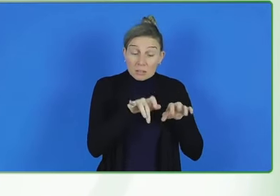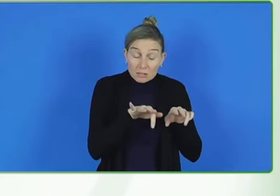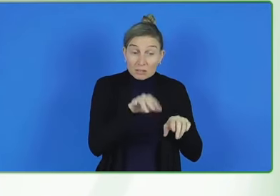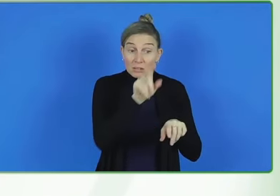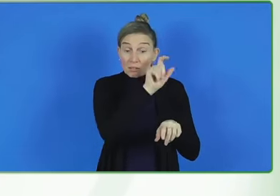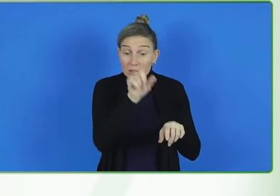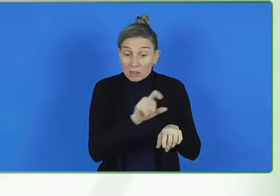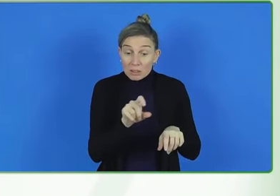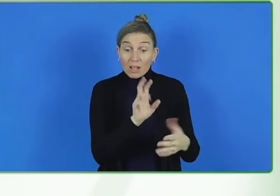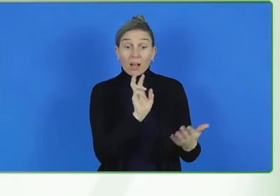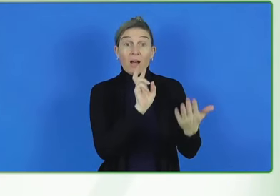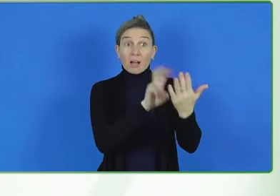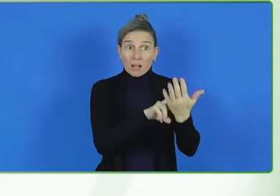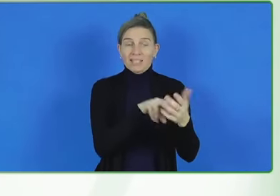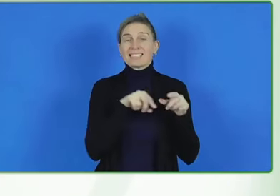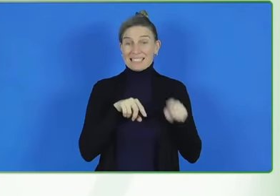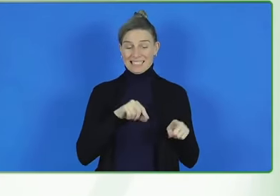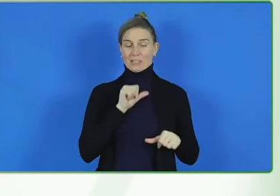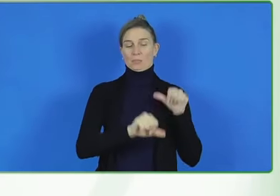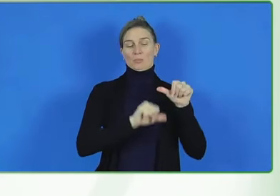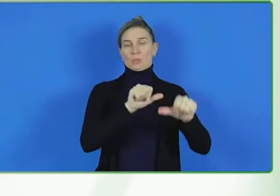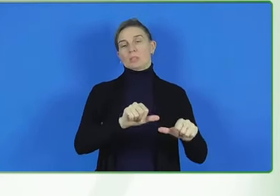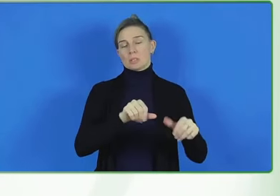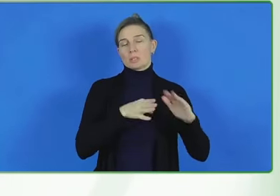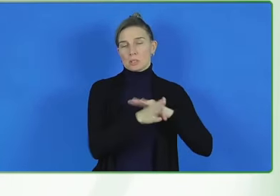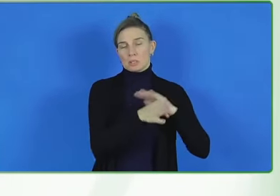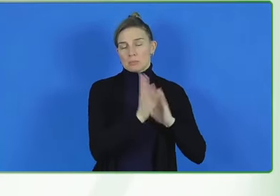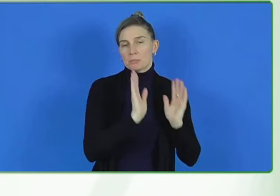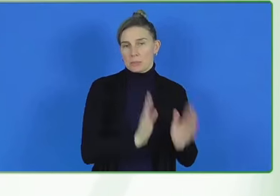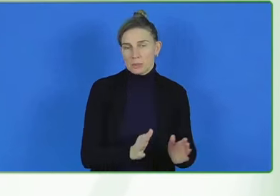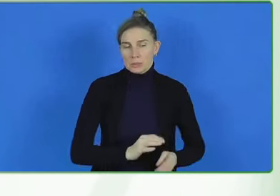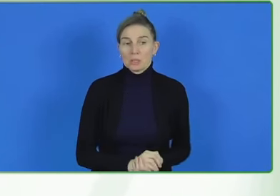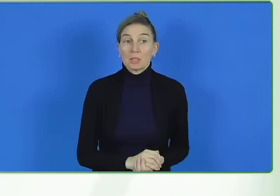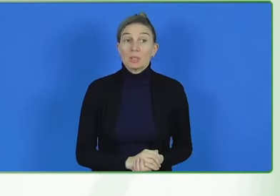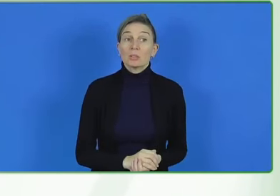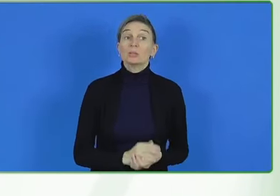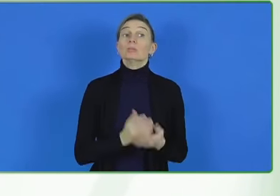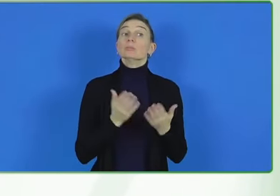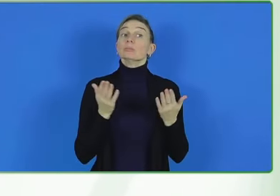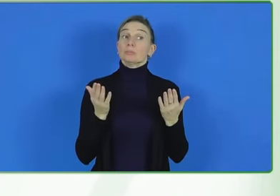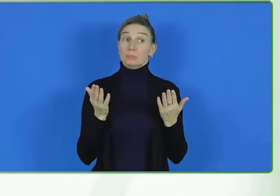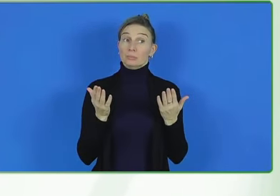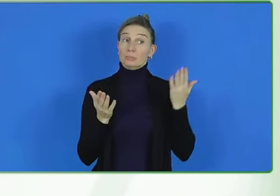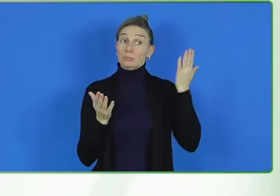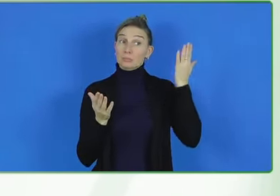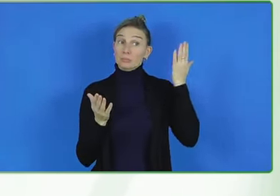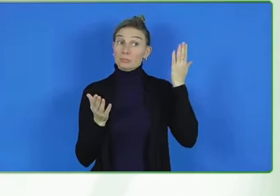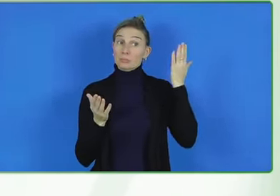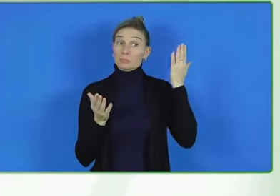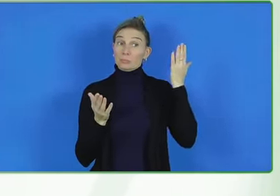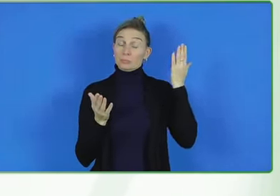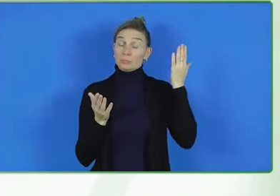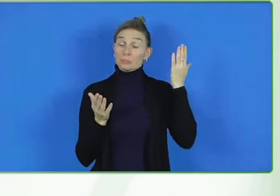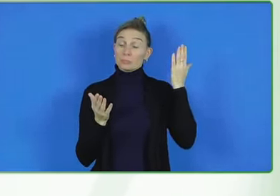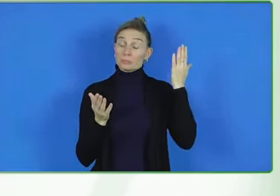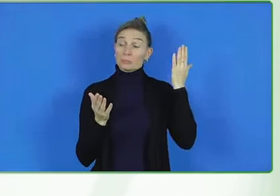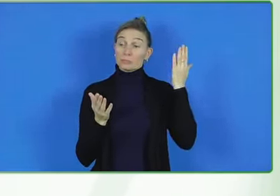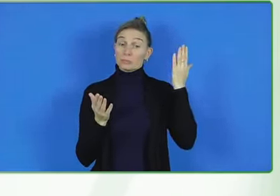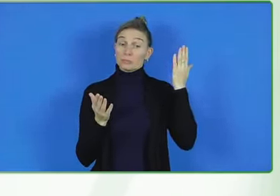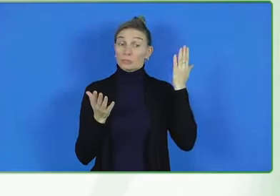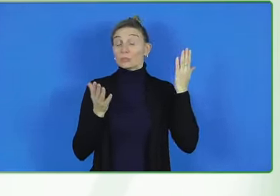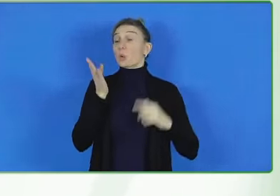And this standard is something that is not just for